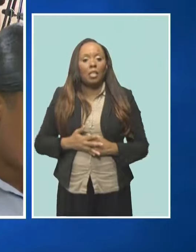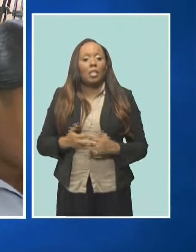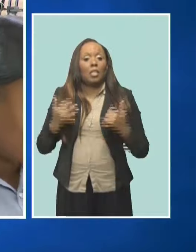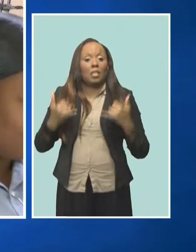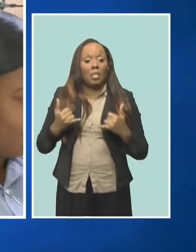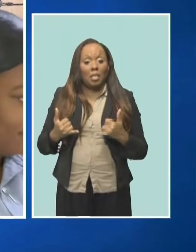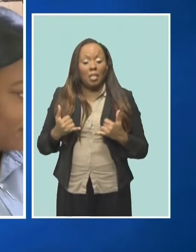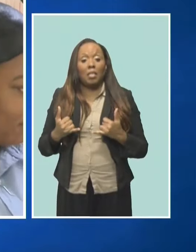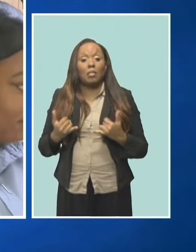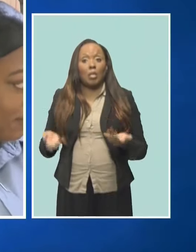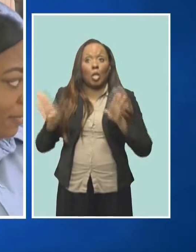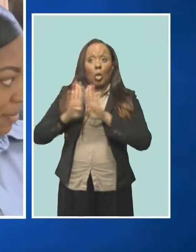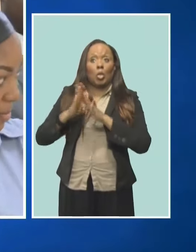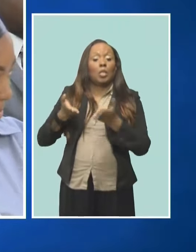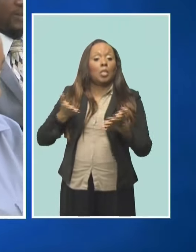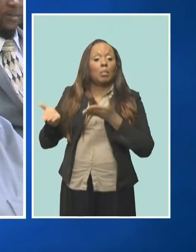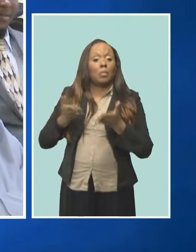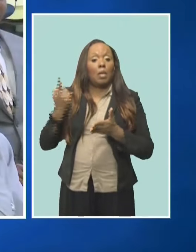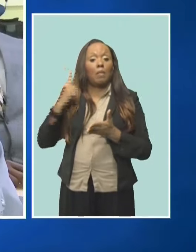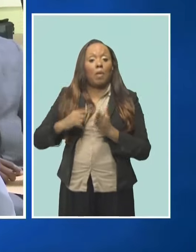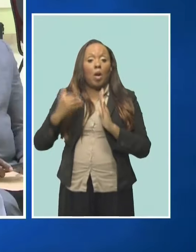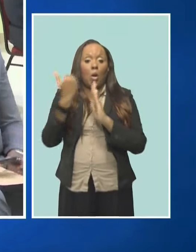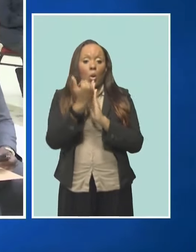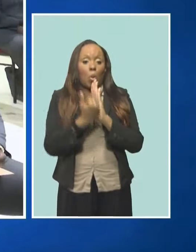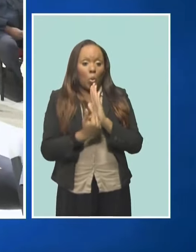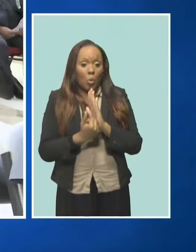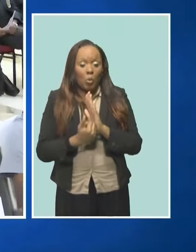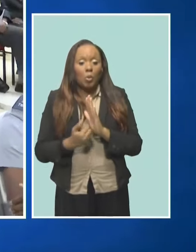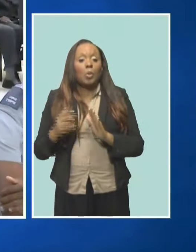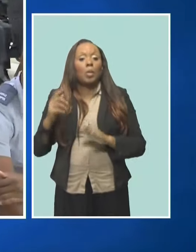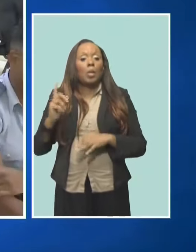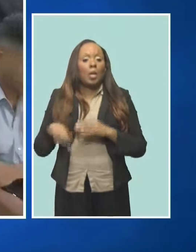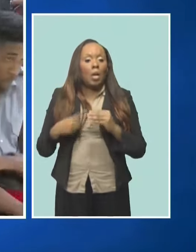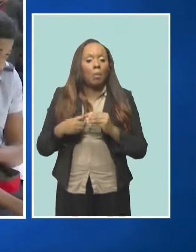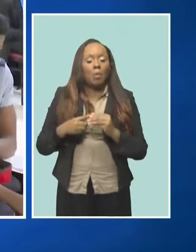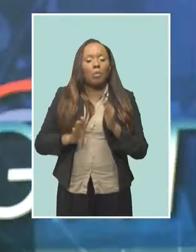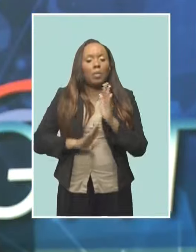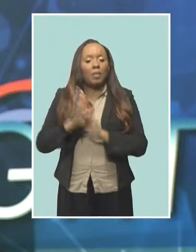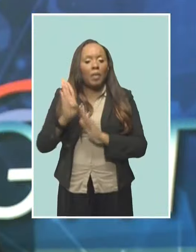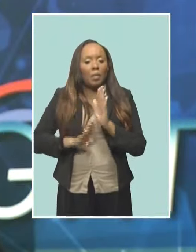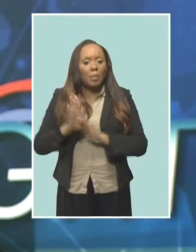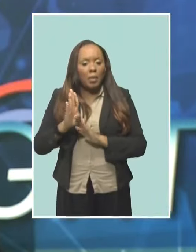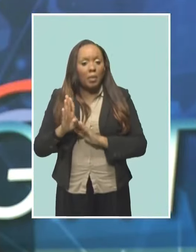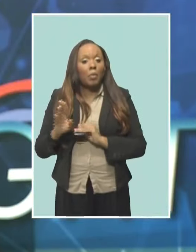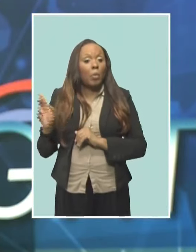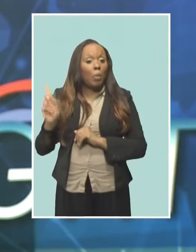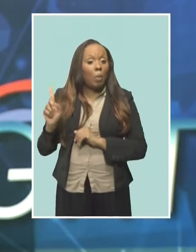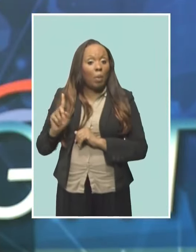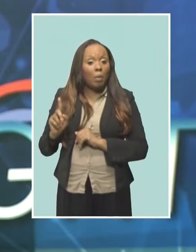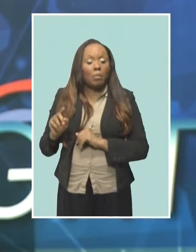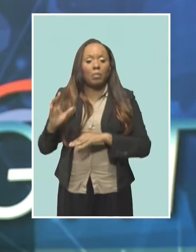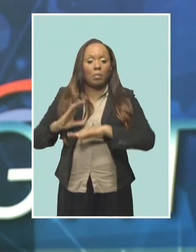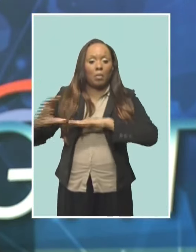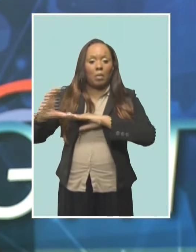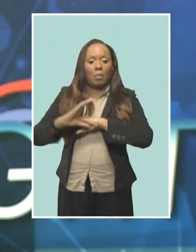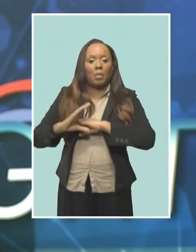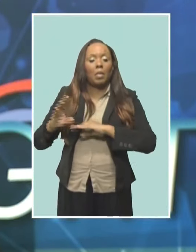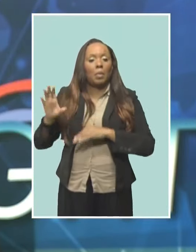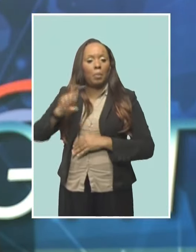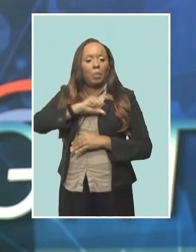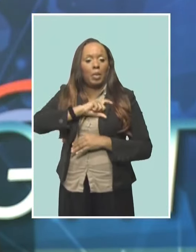year's Prosecutors Course and Enhanced Constables Development Course at the Regional Police Training Center.